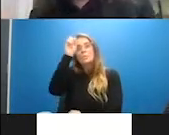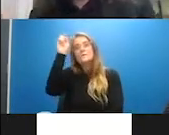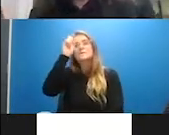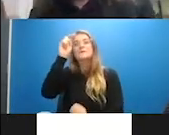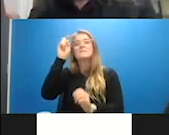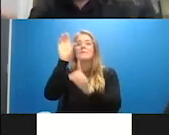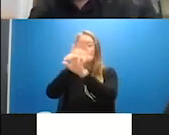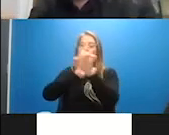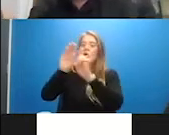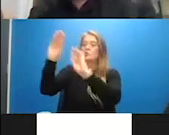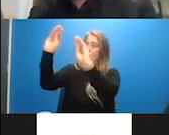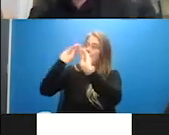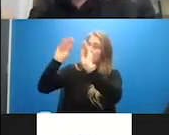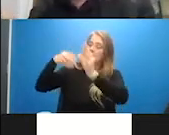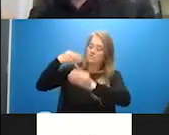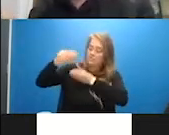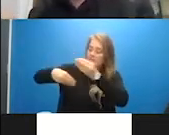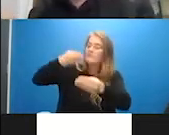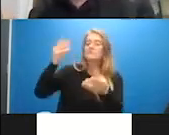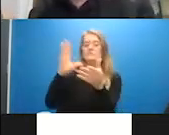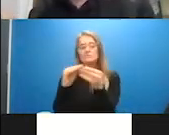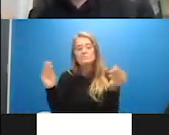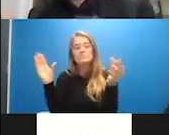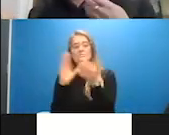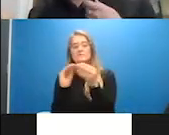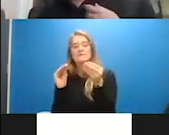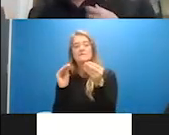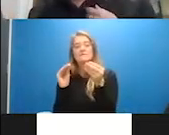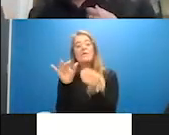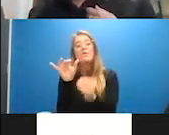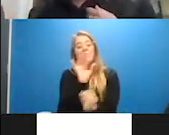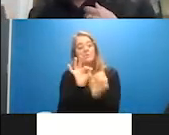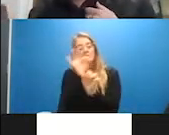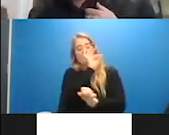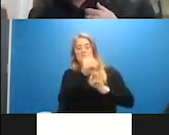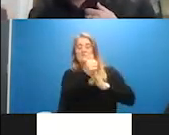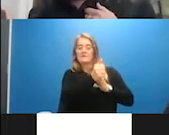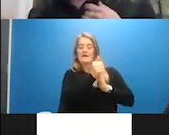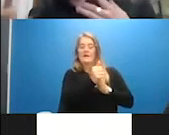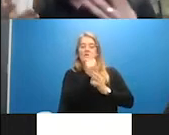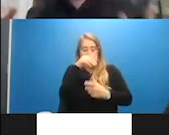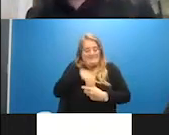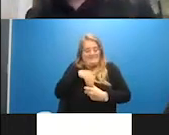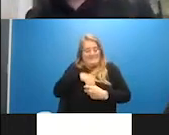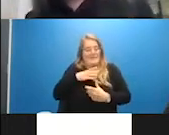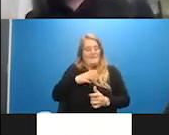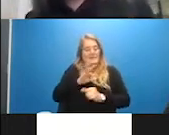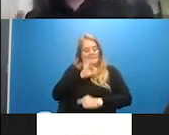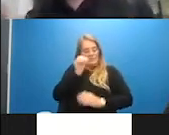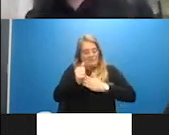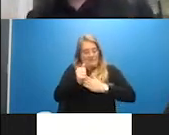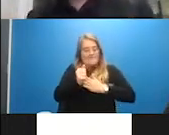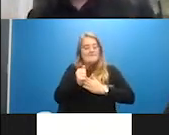teachings, traditions, stories on the one hand, and the spiritual guide within us, however we describe that